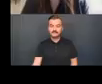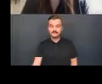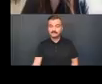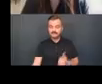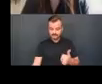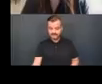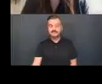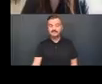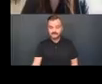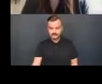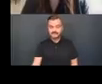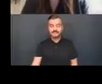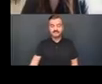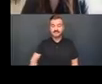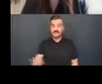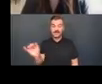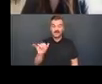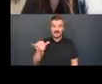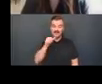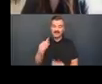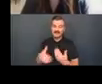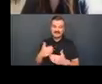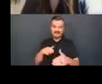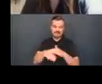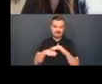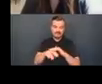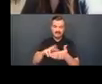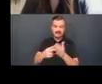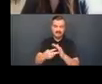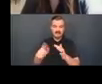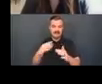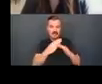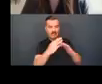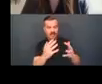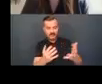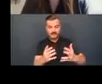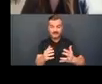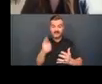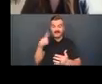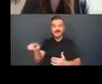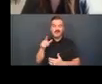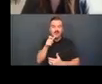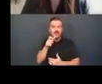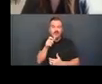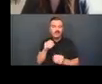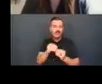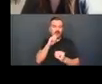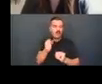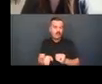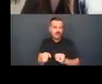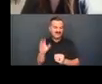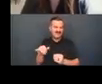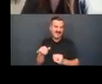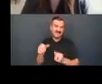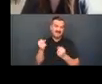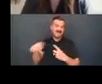-friendliness in design also inhibits the technology's accessibility, particularly for aging users who make up a major target